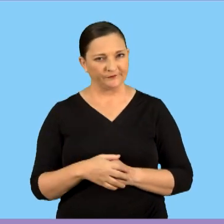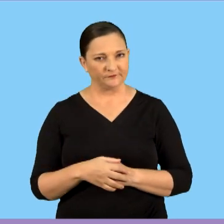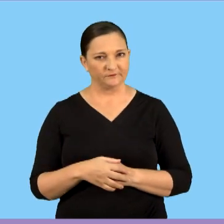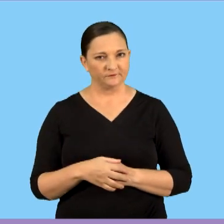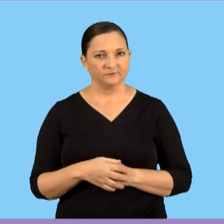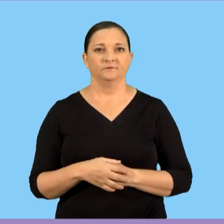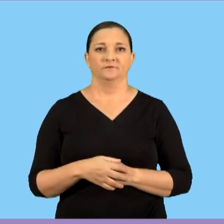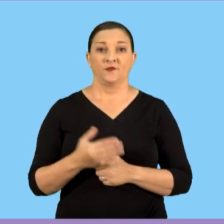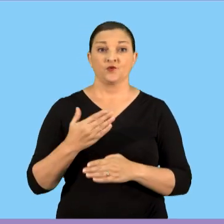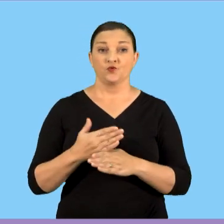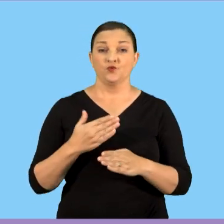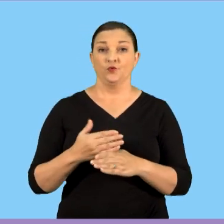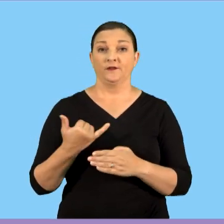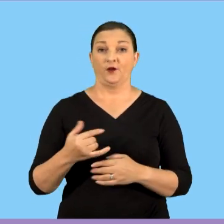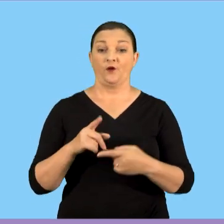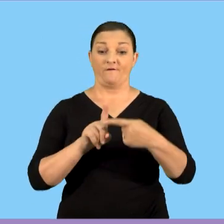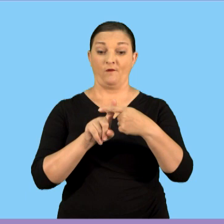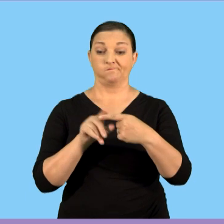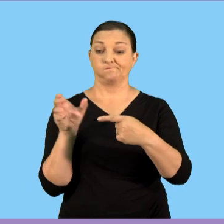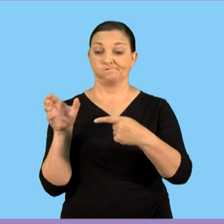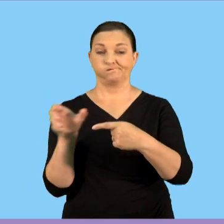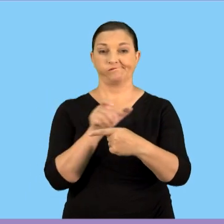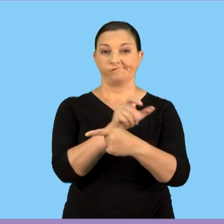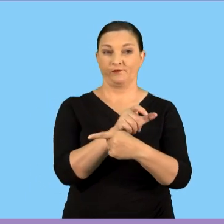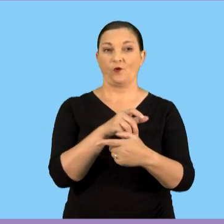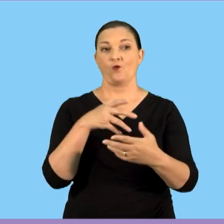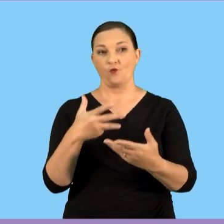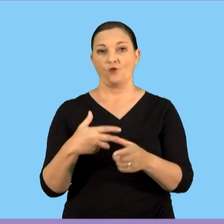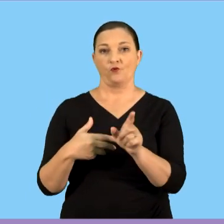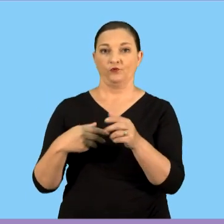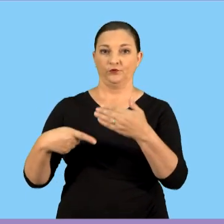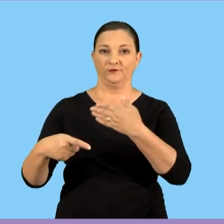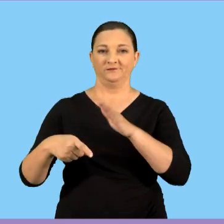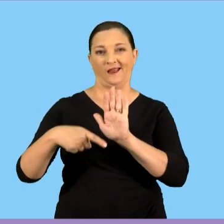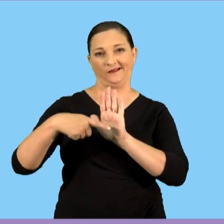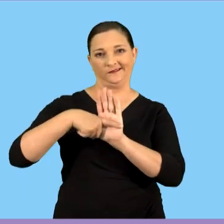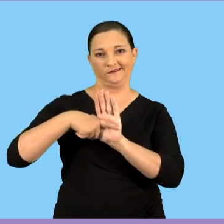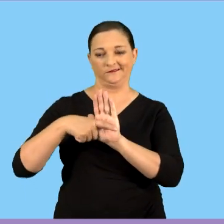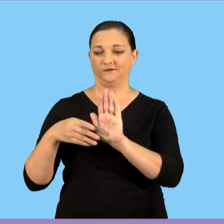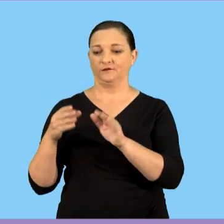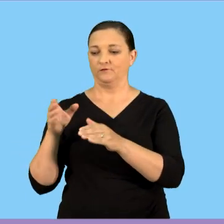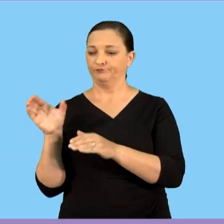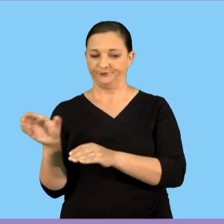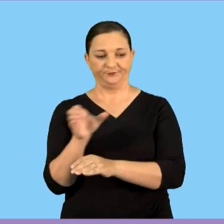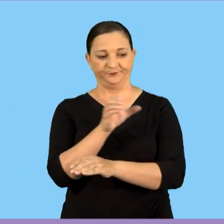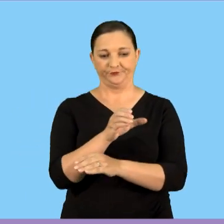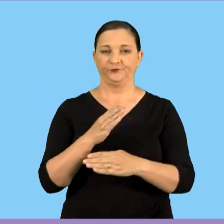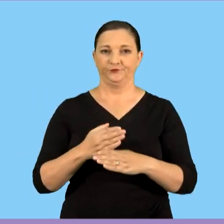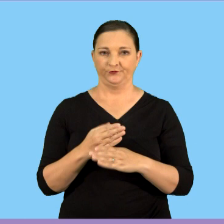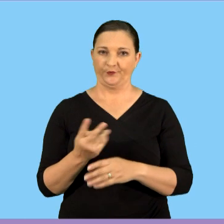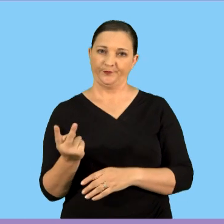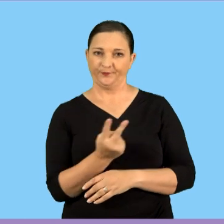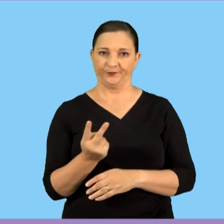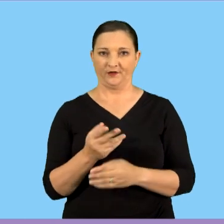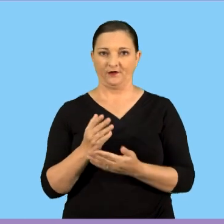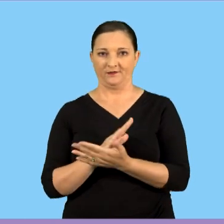there? Again, we are working on either sides of the addition or subtraction. So that means that I'm